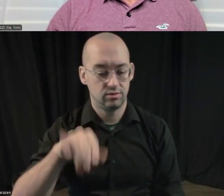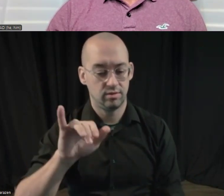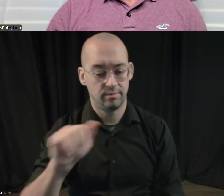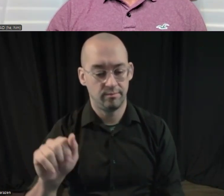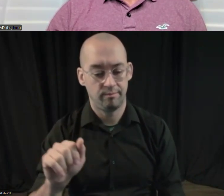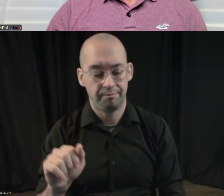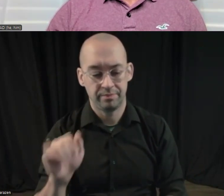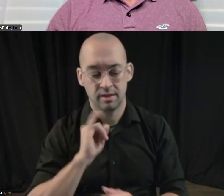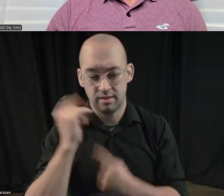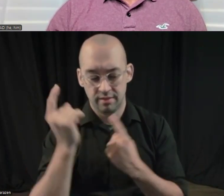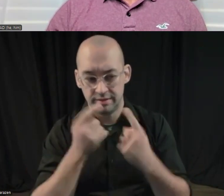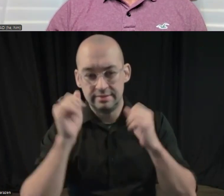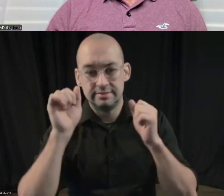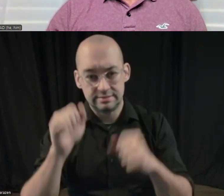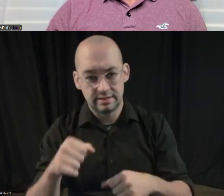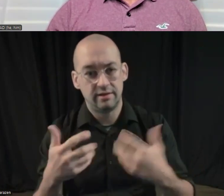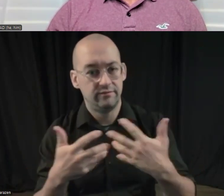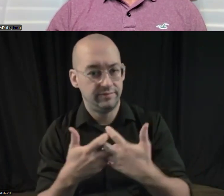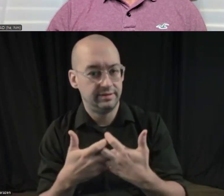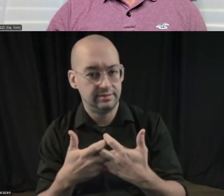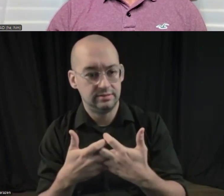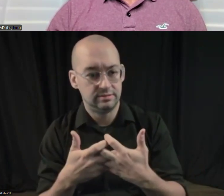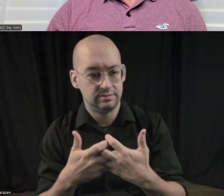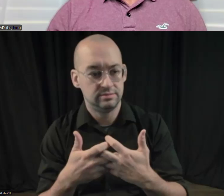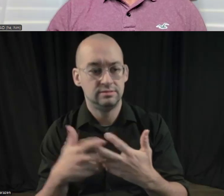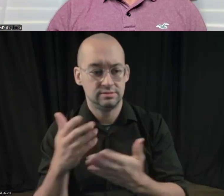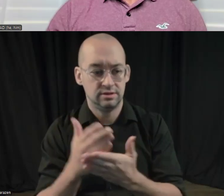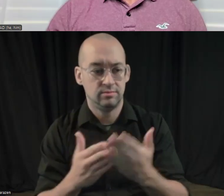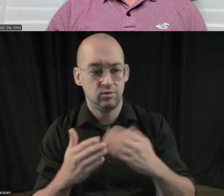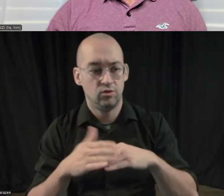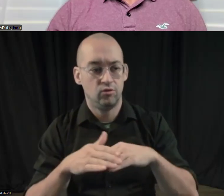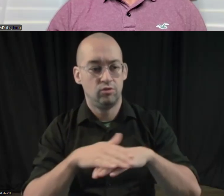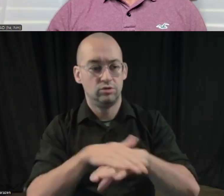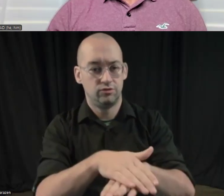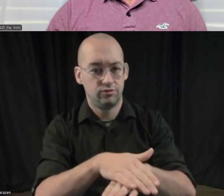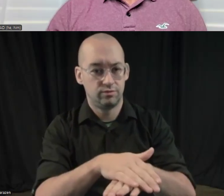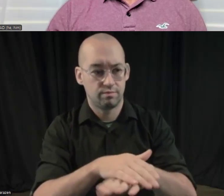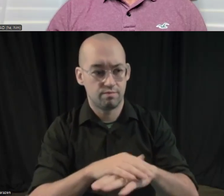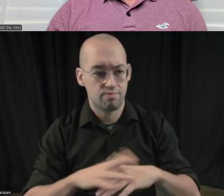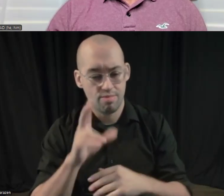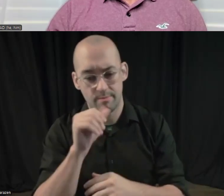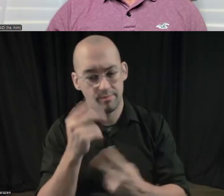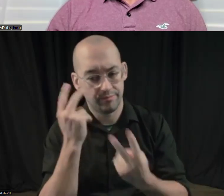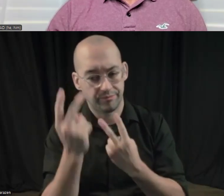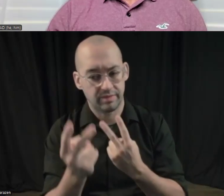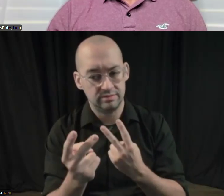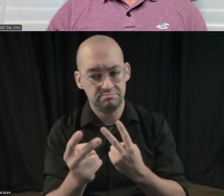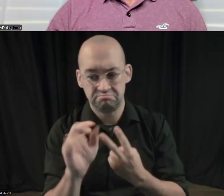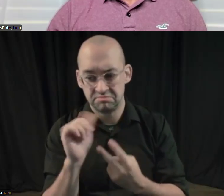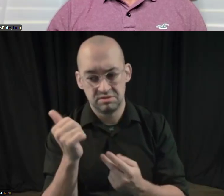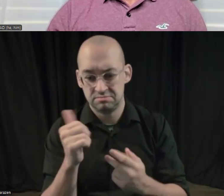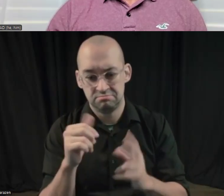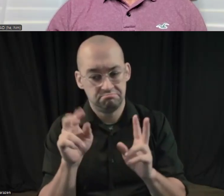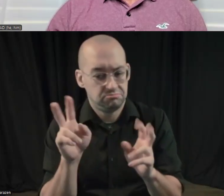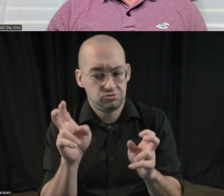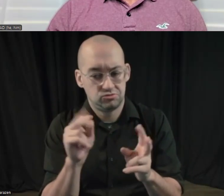fit in, there is some crossover. I don't see any issue with focusing on that in this committee, and I think that